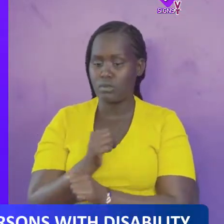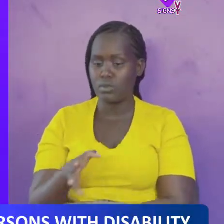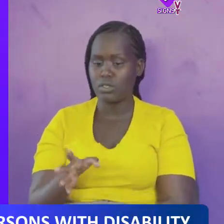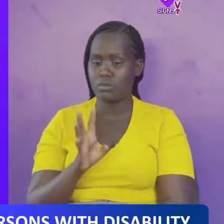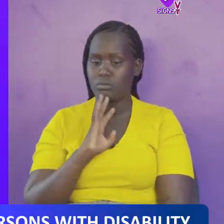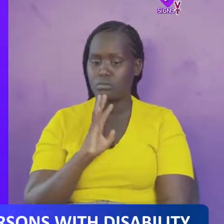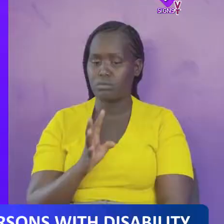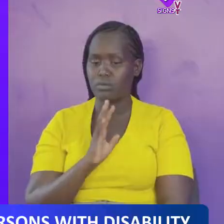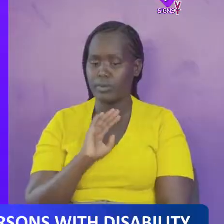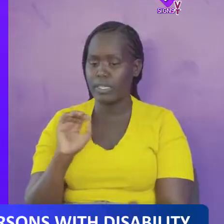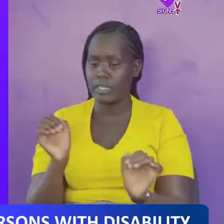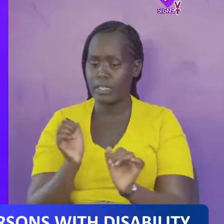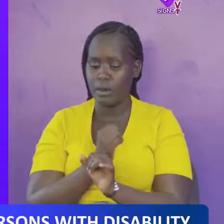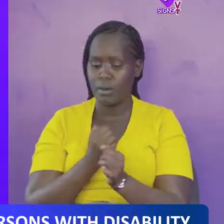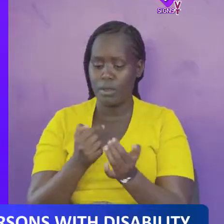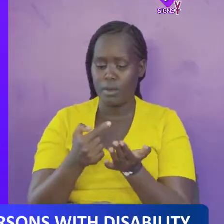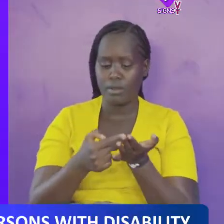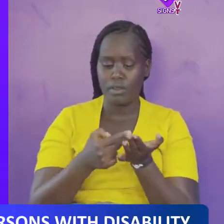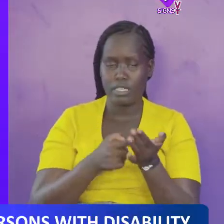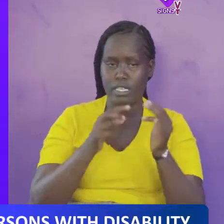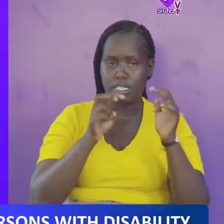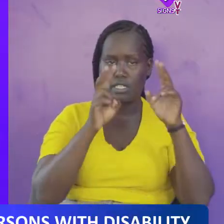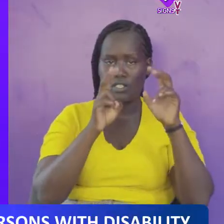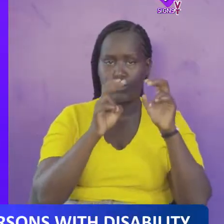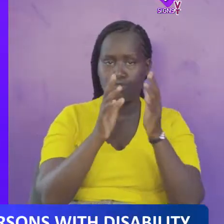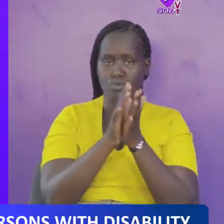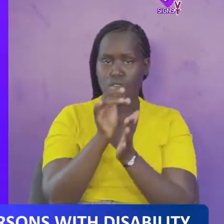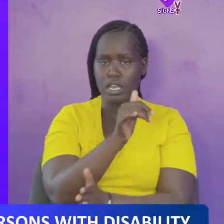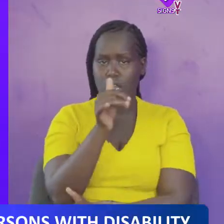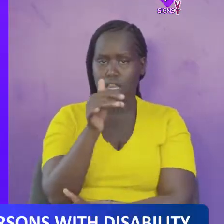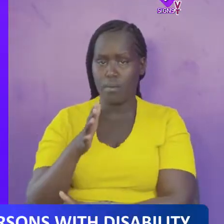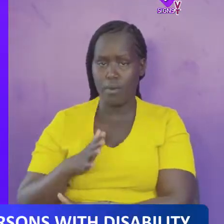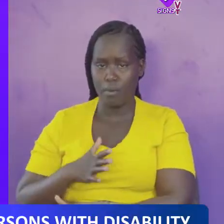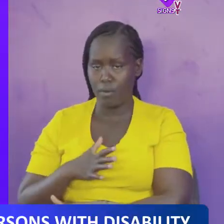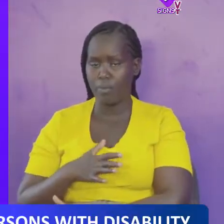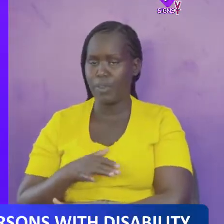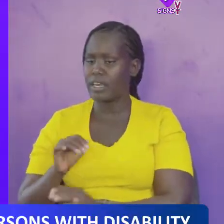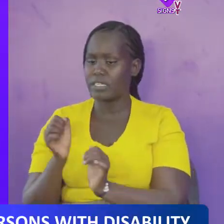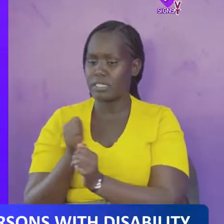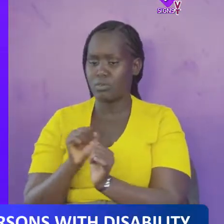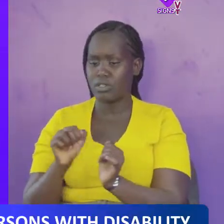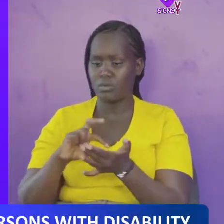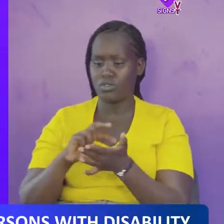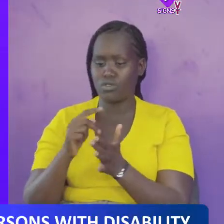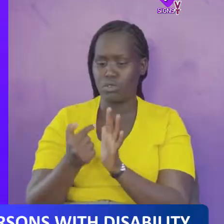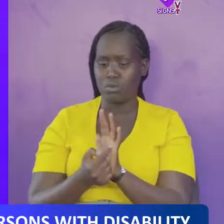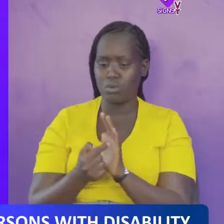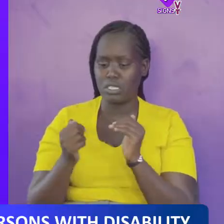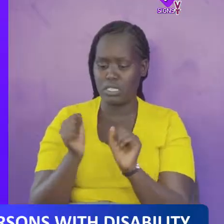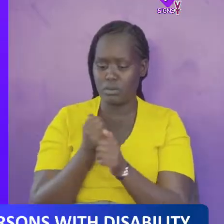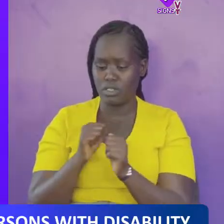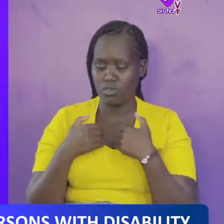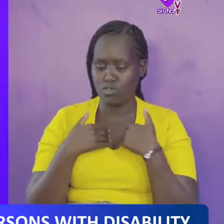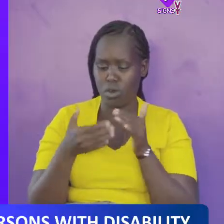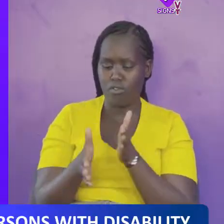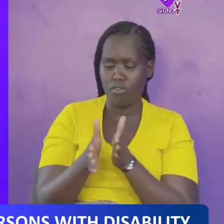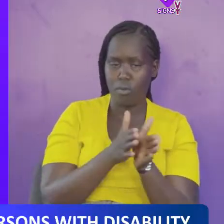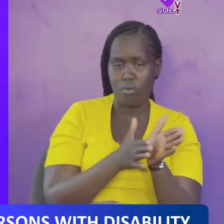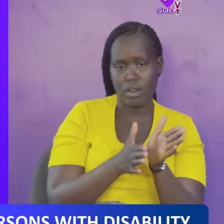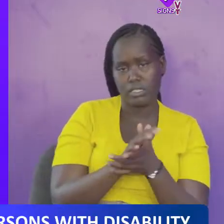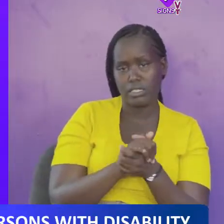cannot discuss issues with other people. Right. Does not mean I cannot come up with plans.